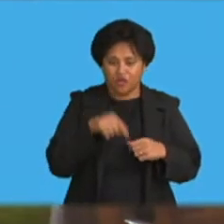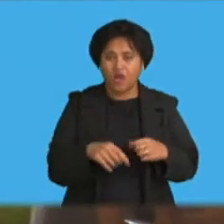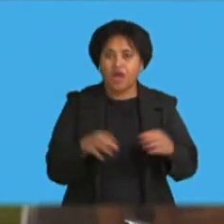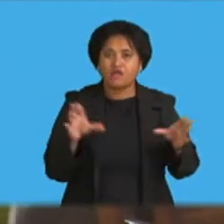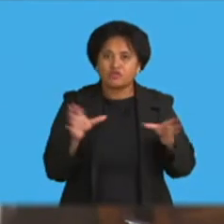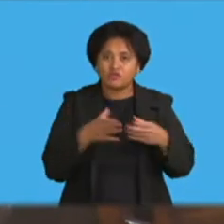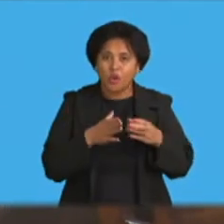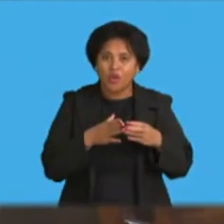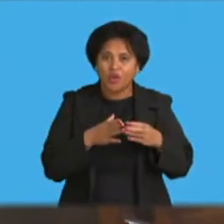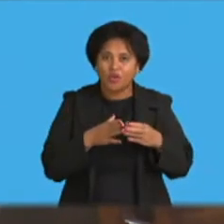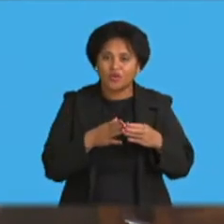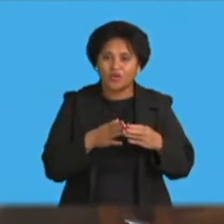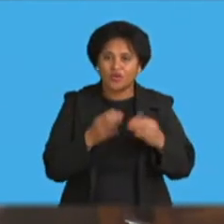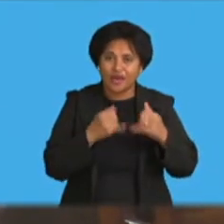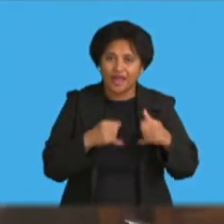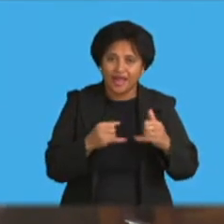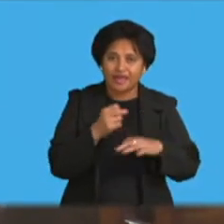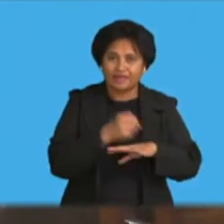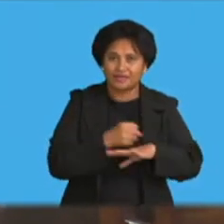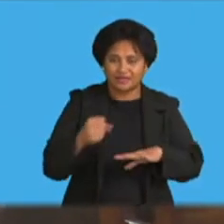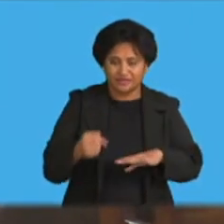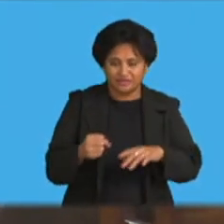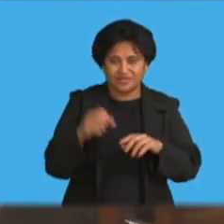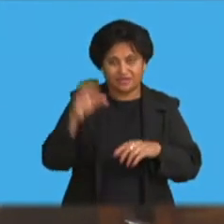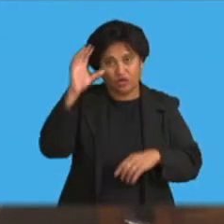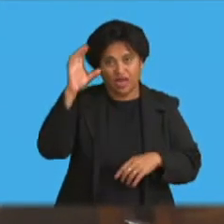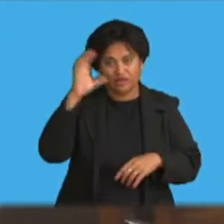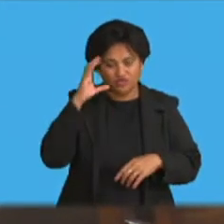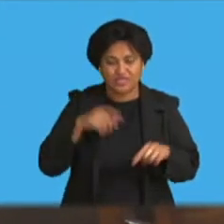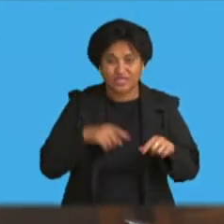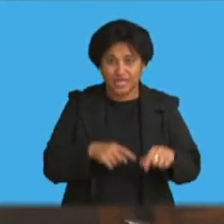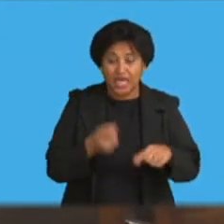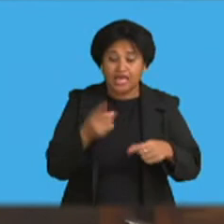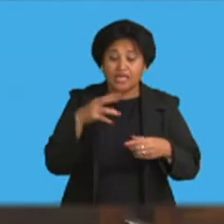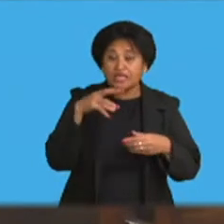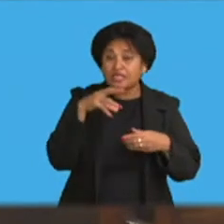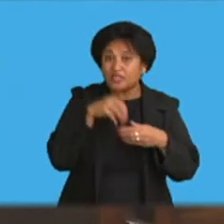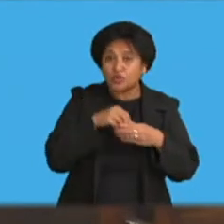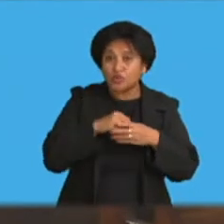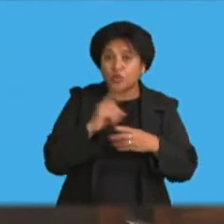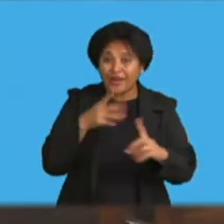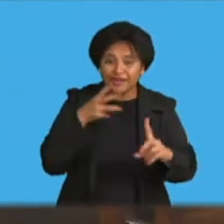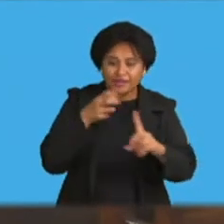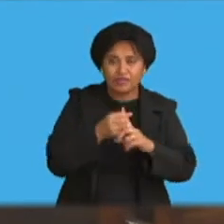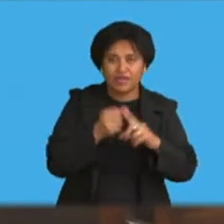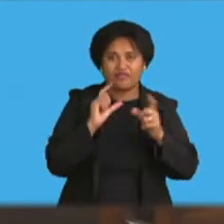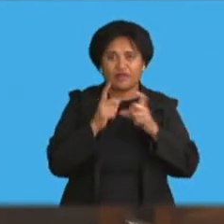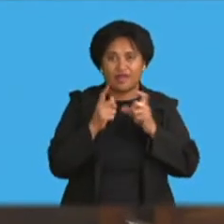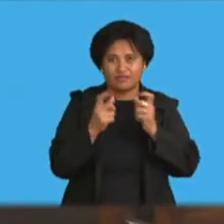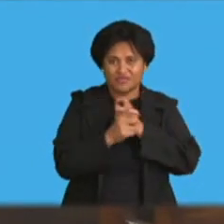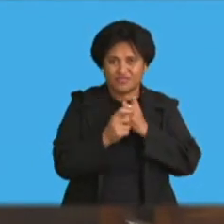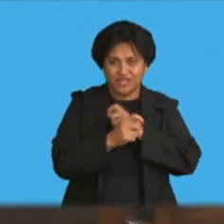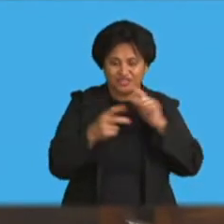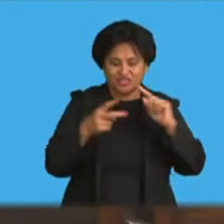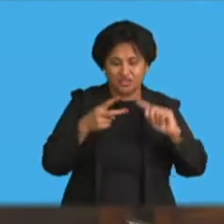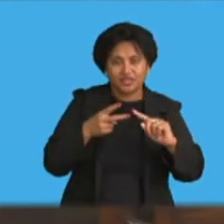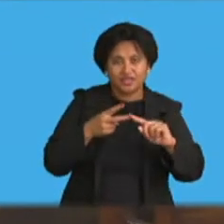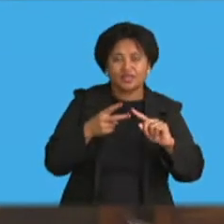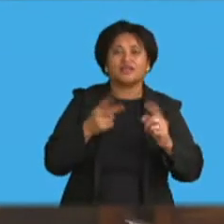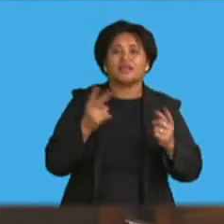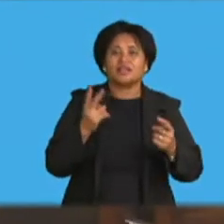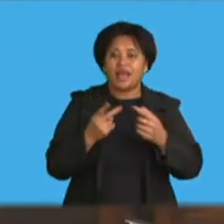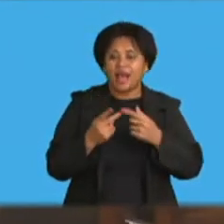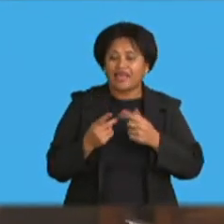heard. Madam Speaker, the main issues addressed by the small states included the impact of climate change, particularly as we in the Pacific and others